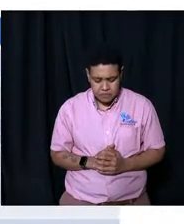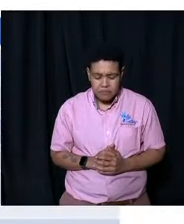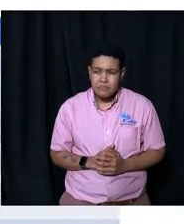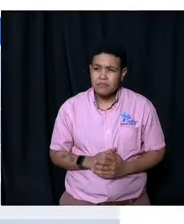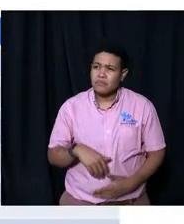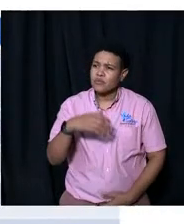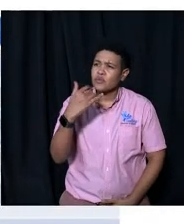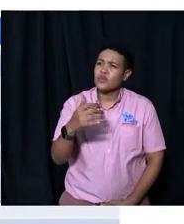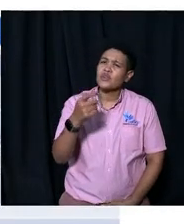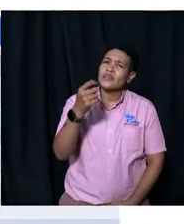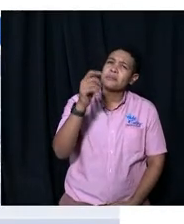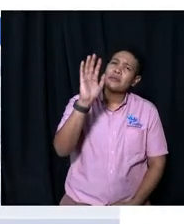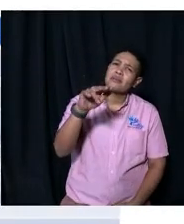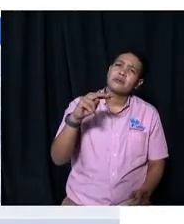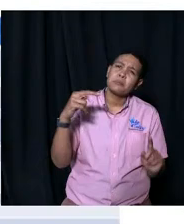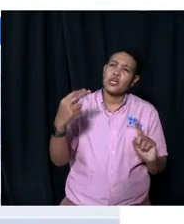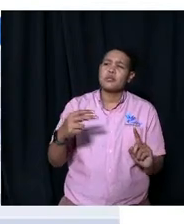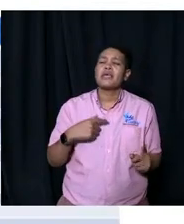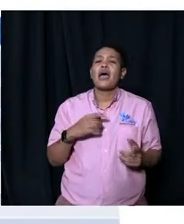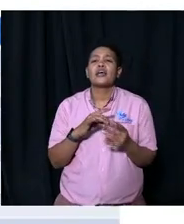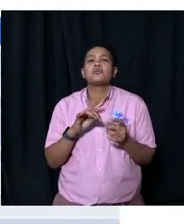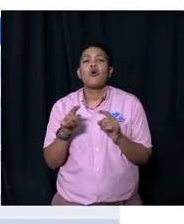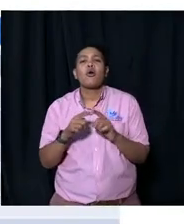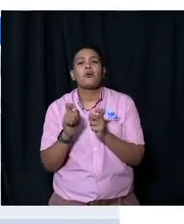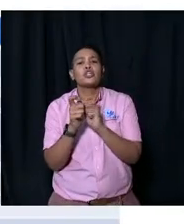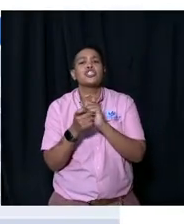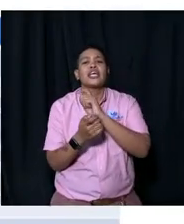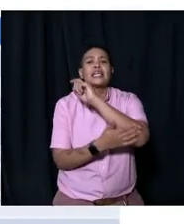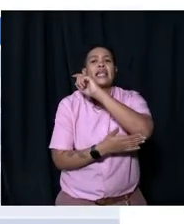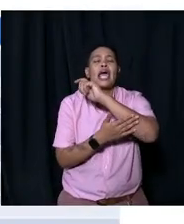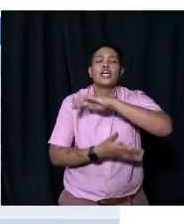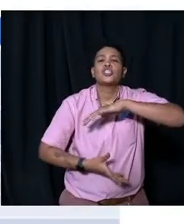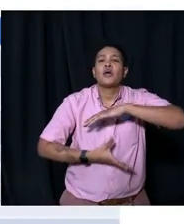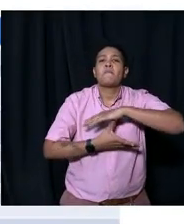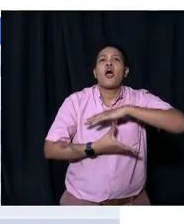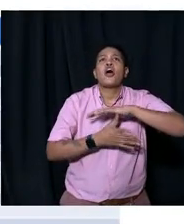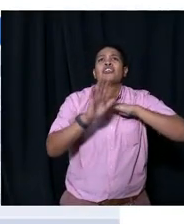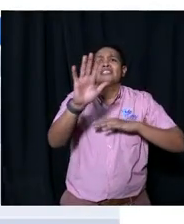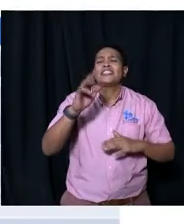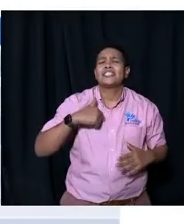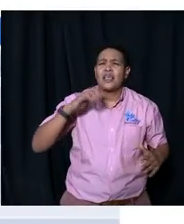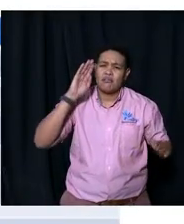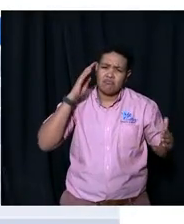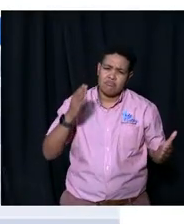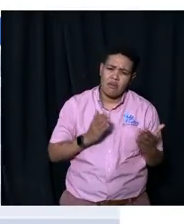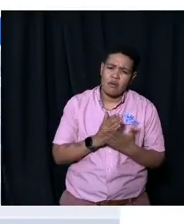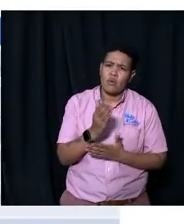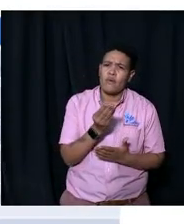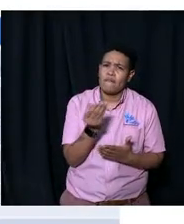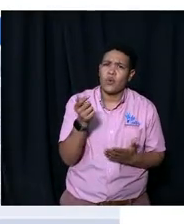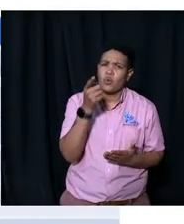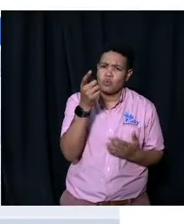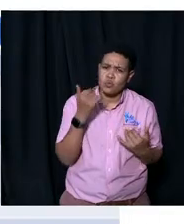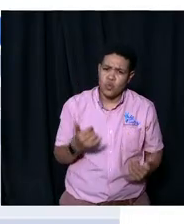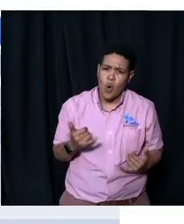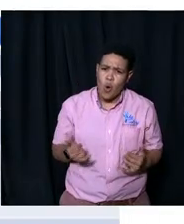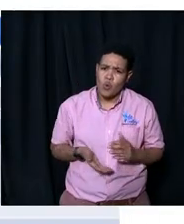Now, just to set a little context, I spoke about changing national priorities. I'm just going to go through a few with you